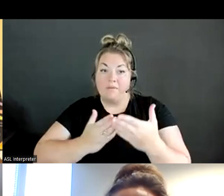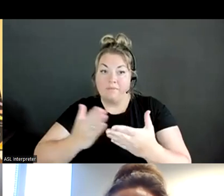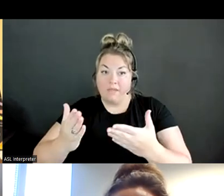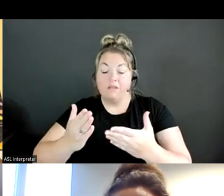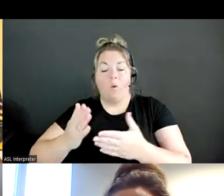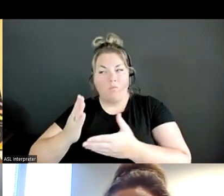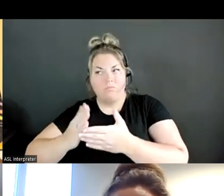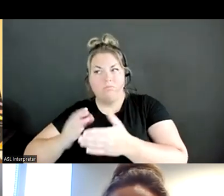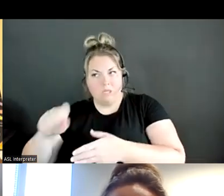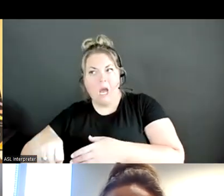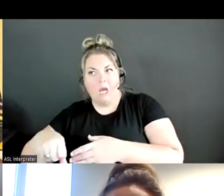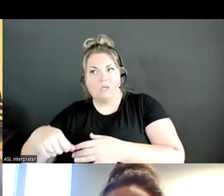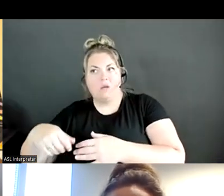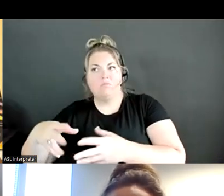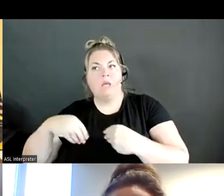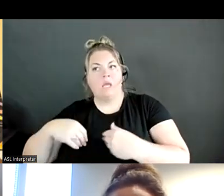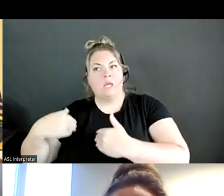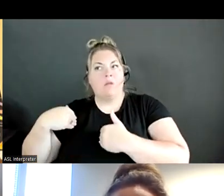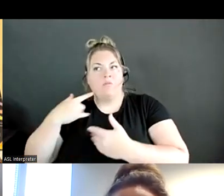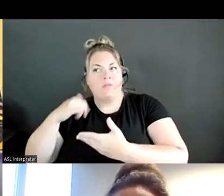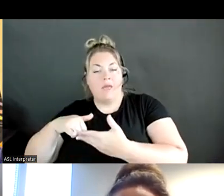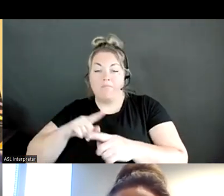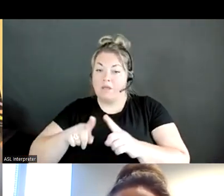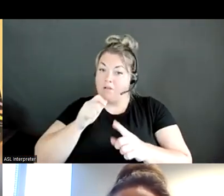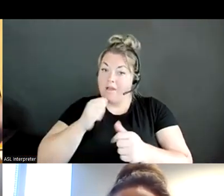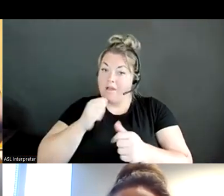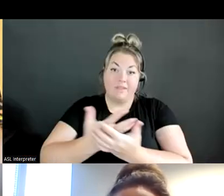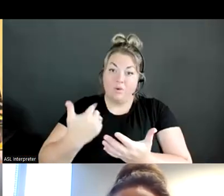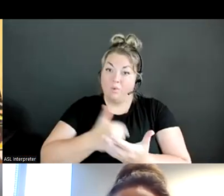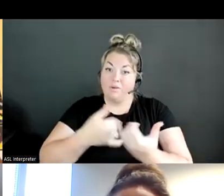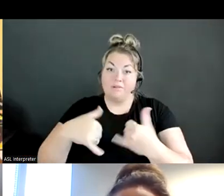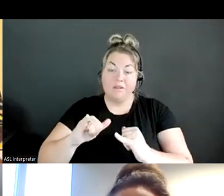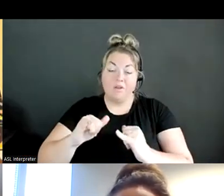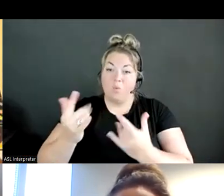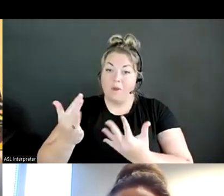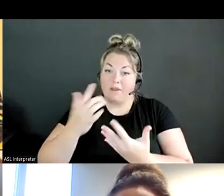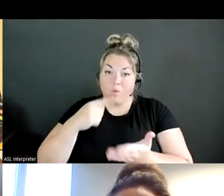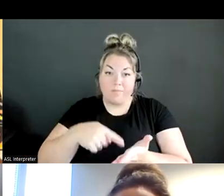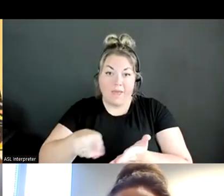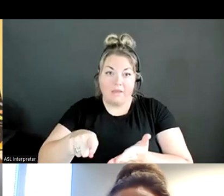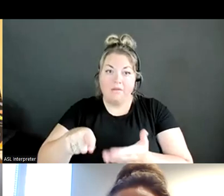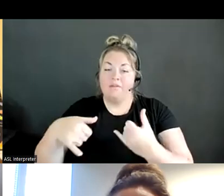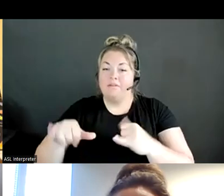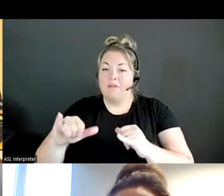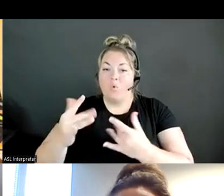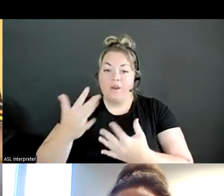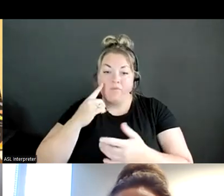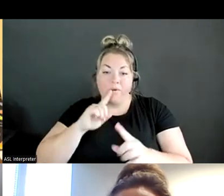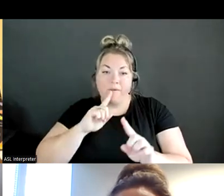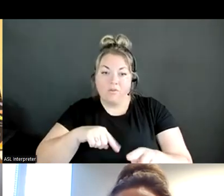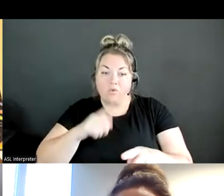taken accountable, but not everything. We're still waiting on pay. Still waiting on answers why there's still shortages on